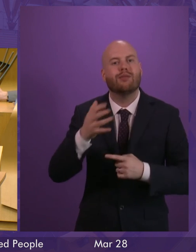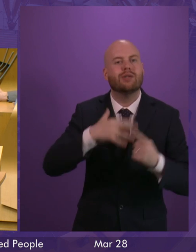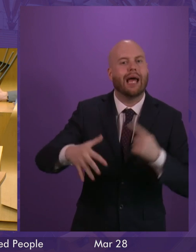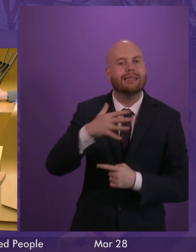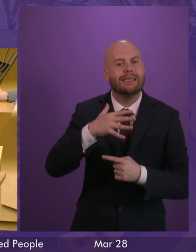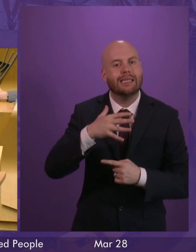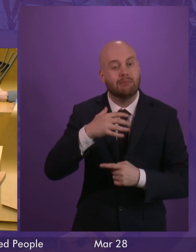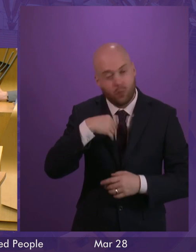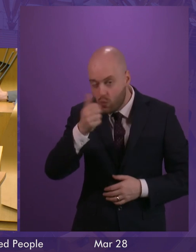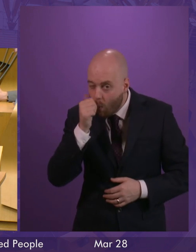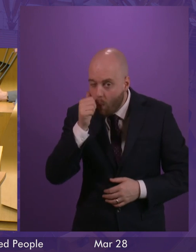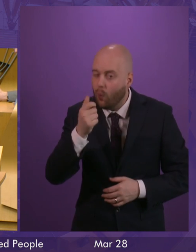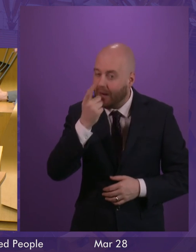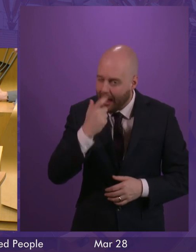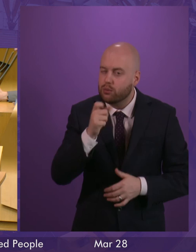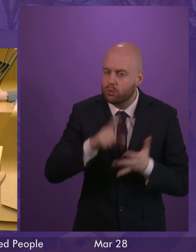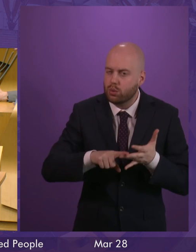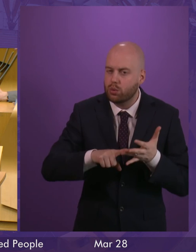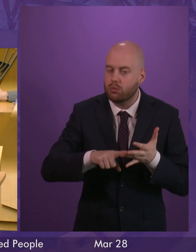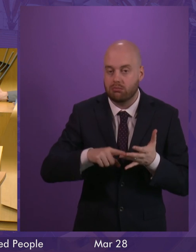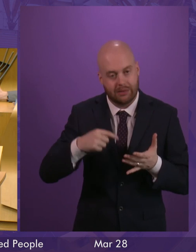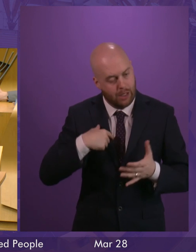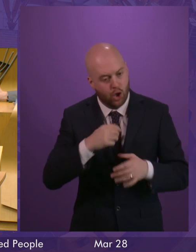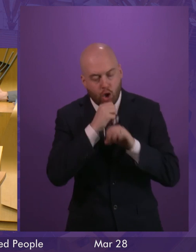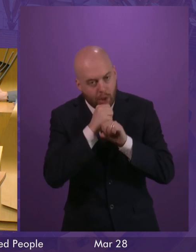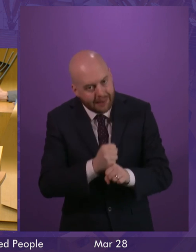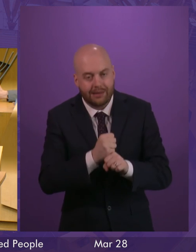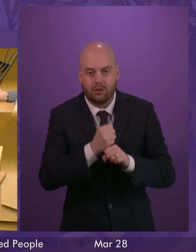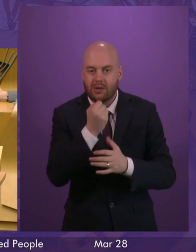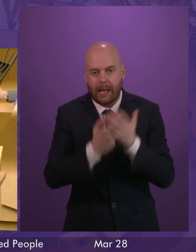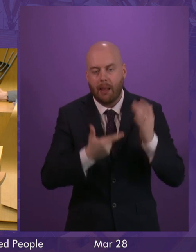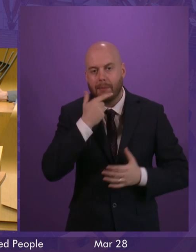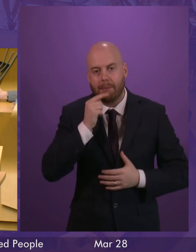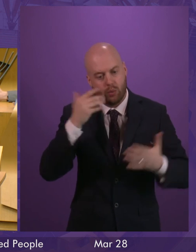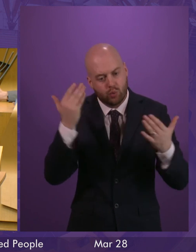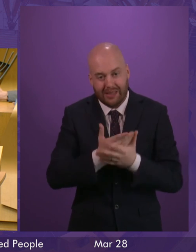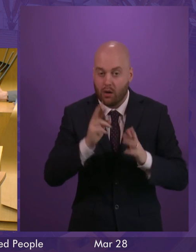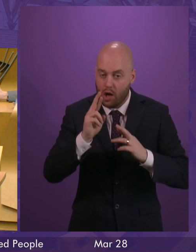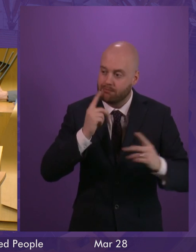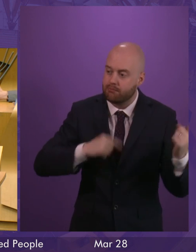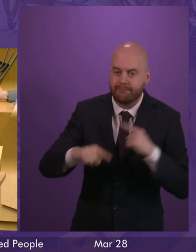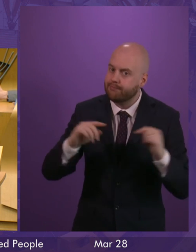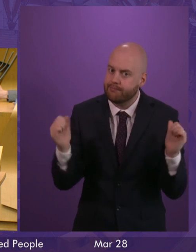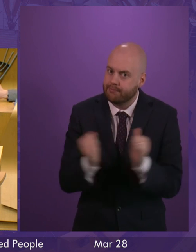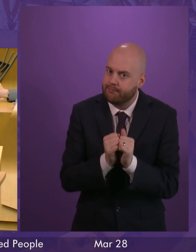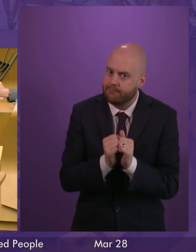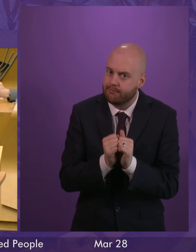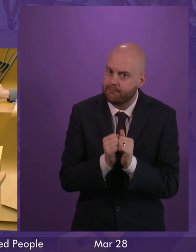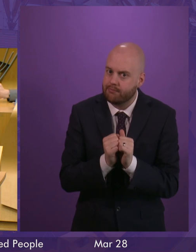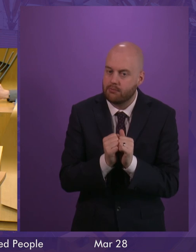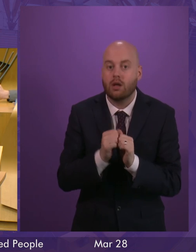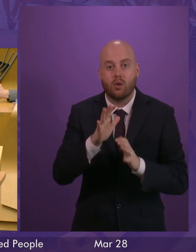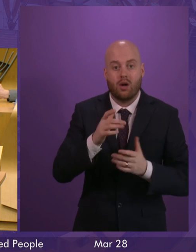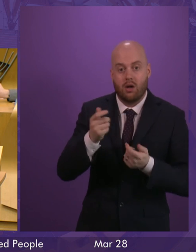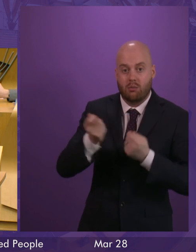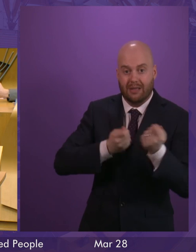that could be done if we reaffirm our commitment to disabled people tonight, as Bill Kidd suggested that we do. Our